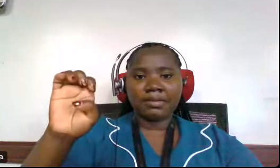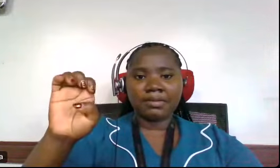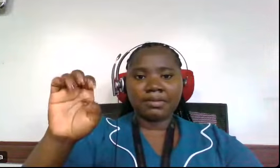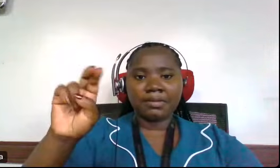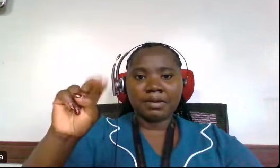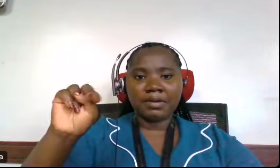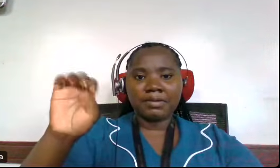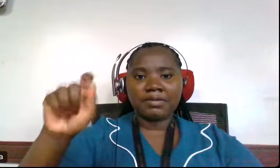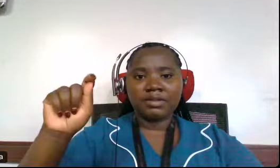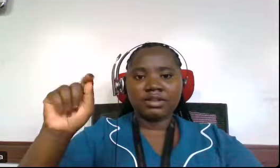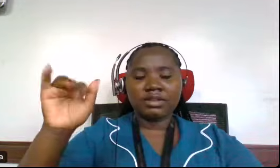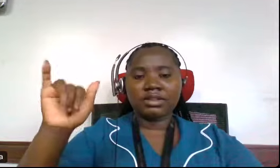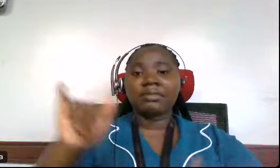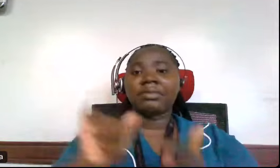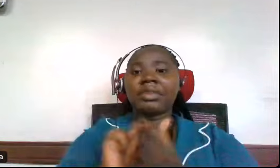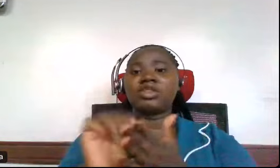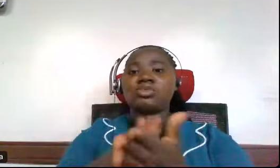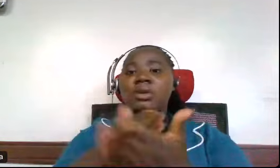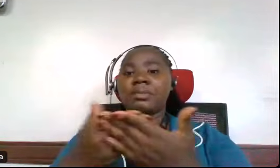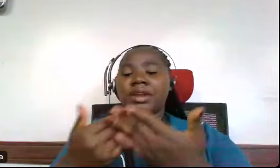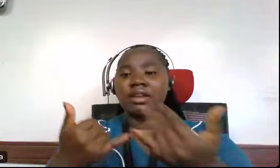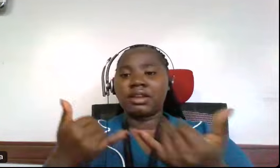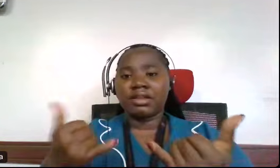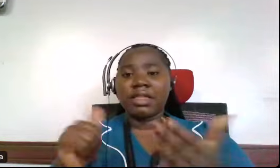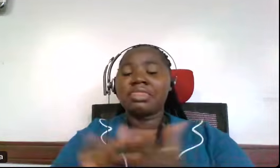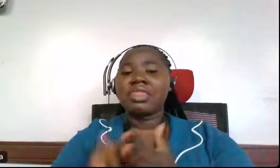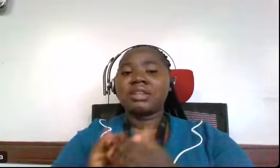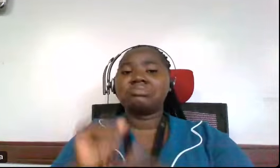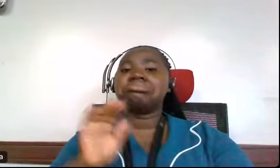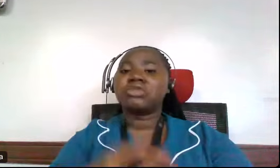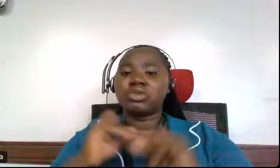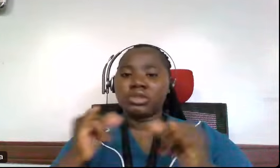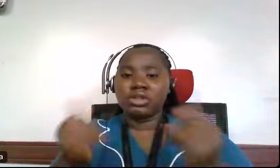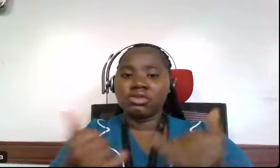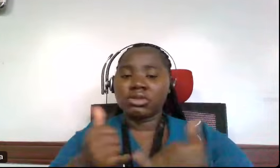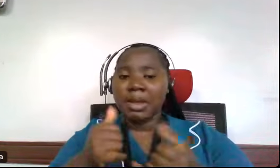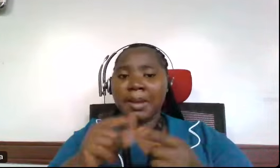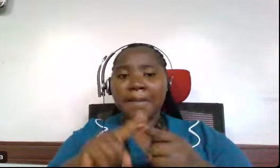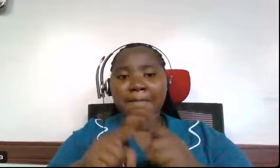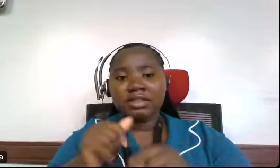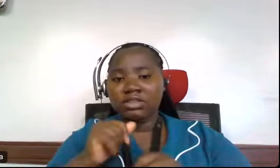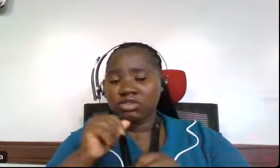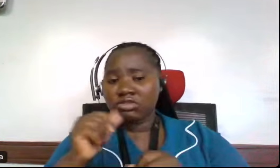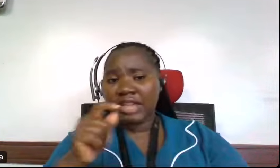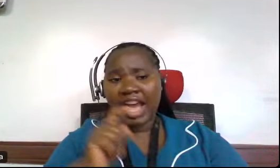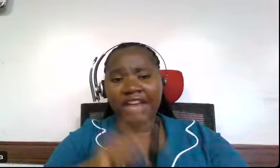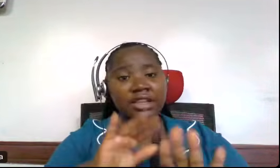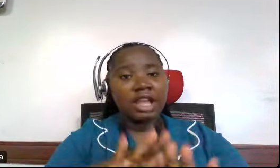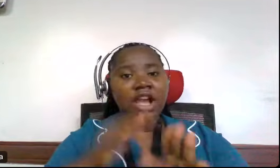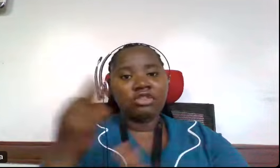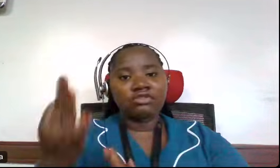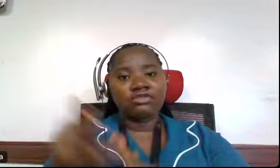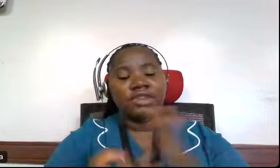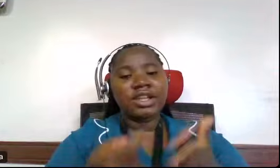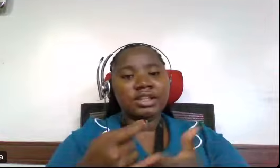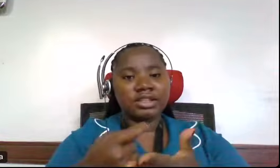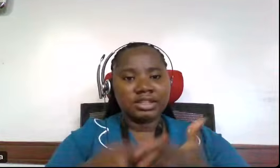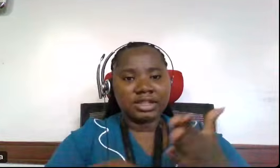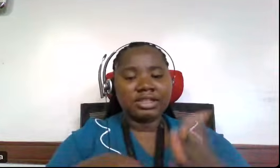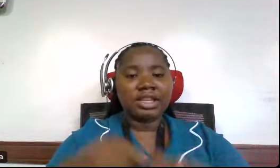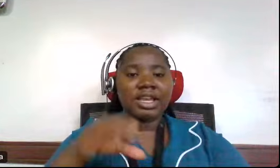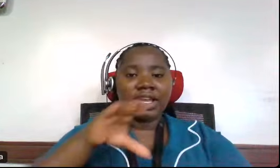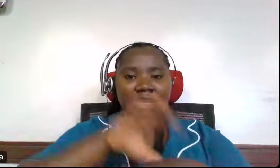waiver of the penalties. That is the good news, but it will not affect the way you file your return. It will affect you getting the